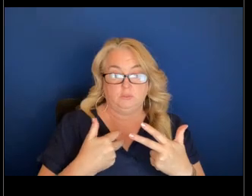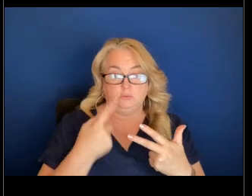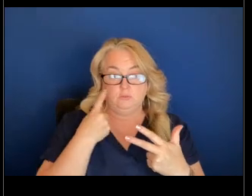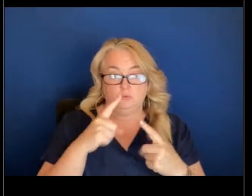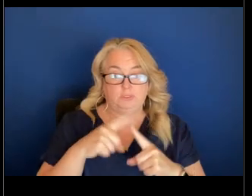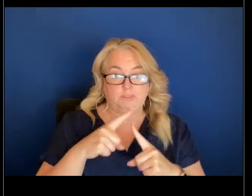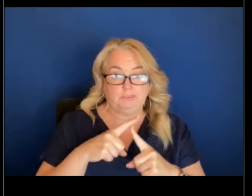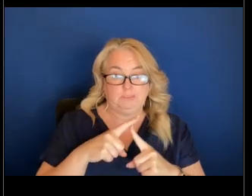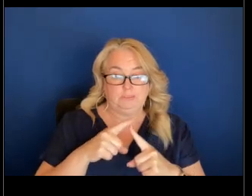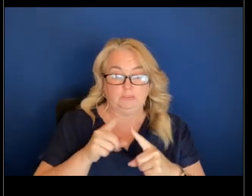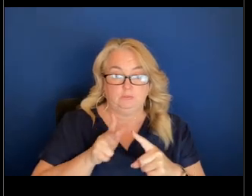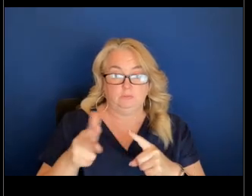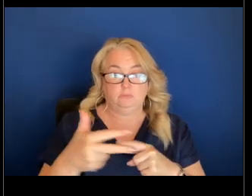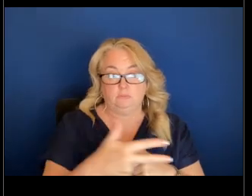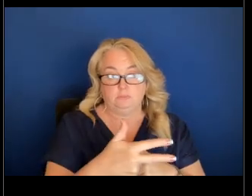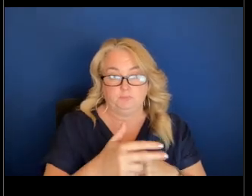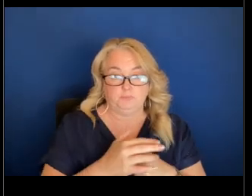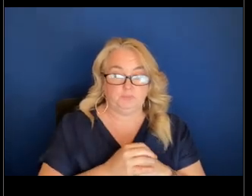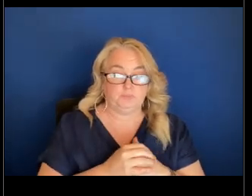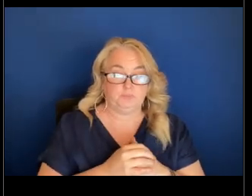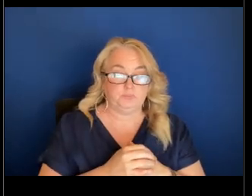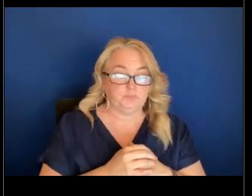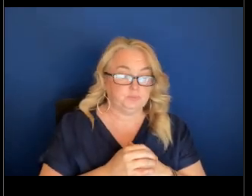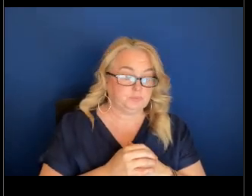T-type turnaround.